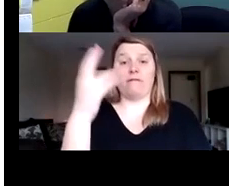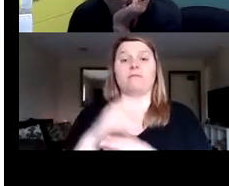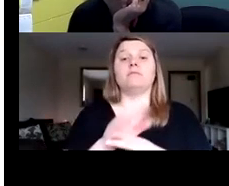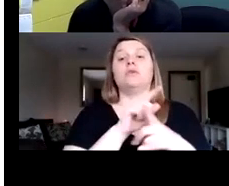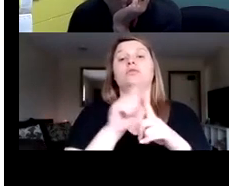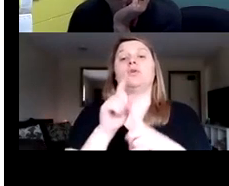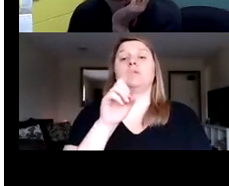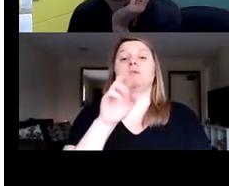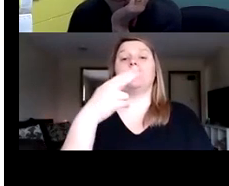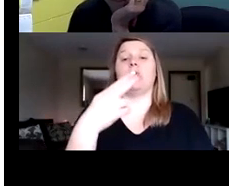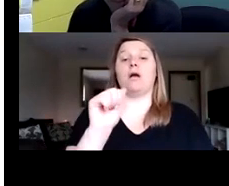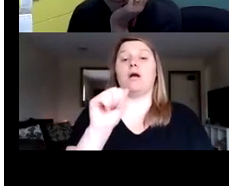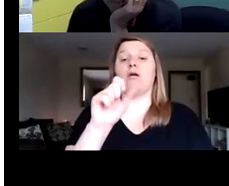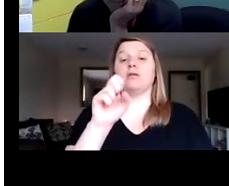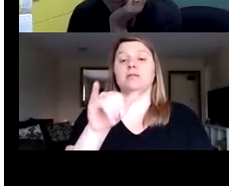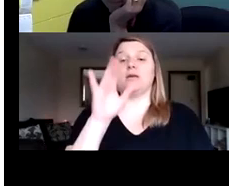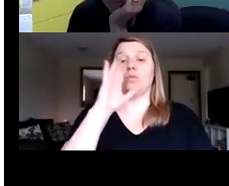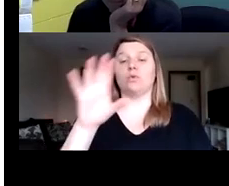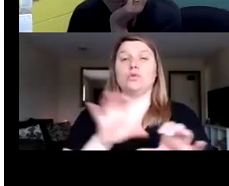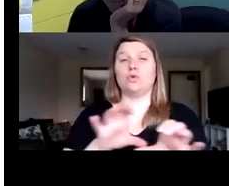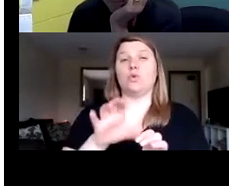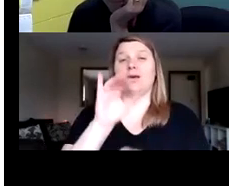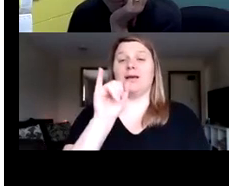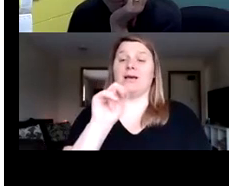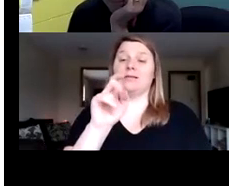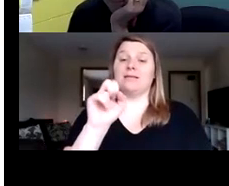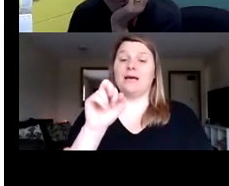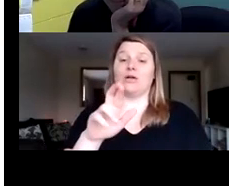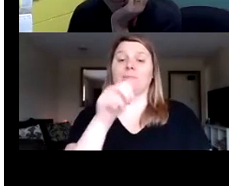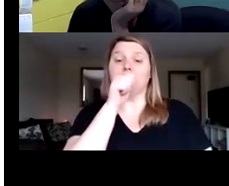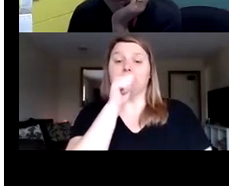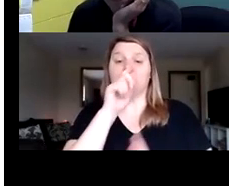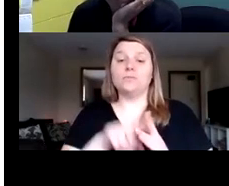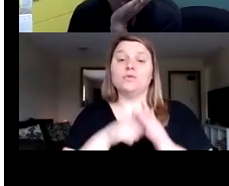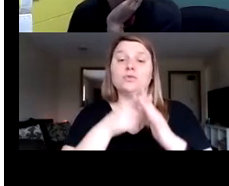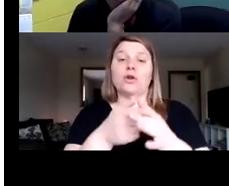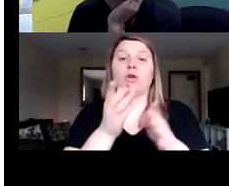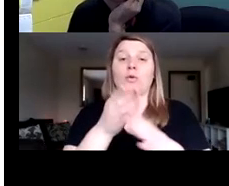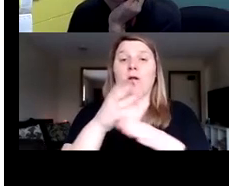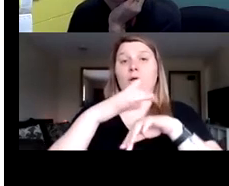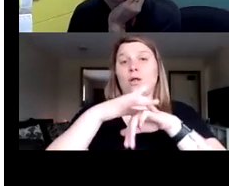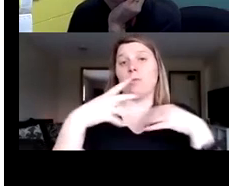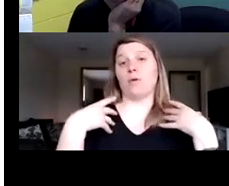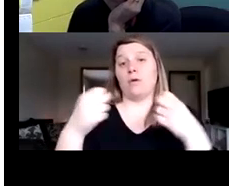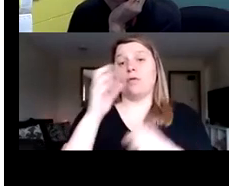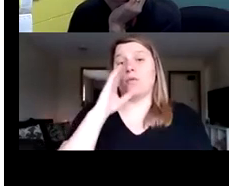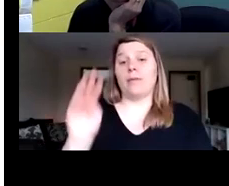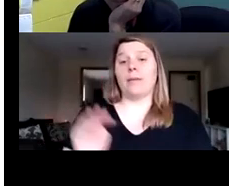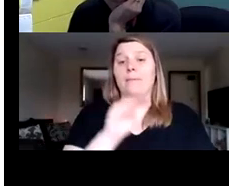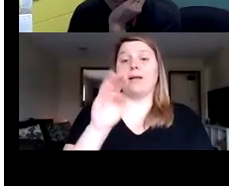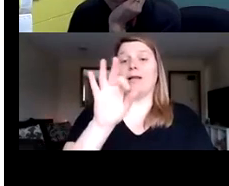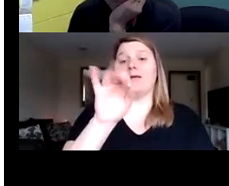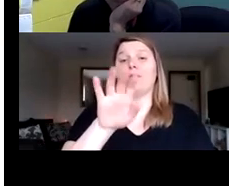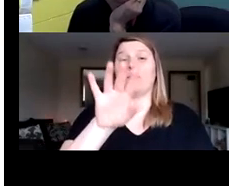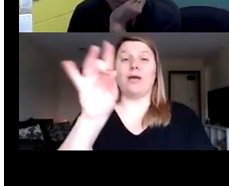Dr. Halsey, who will give an insider's secret to starting a career in global health, and that will be on Monday, February